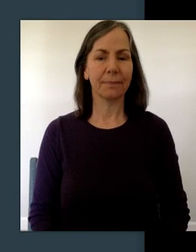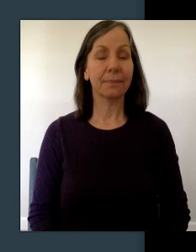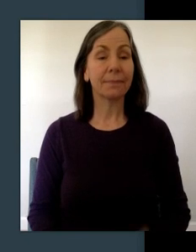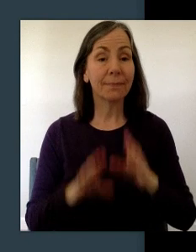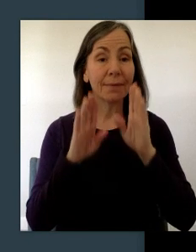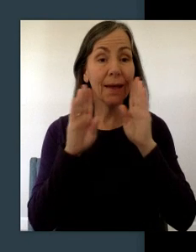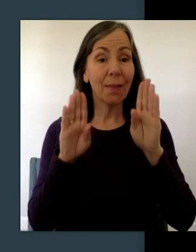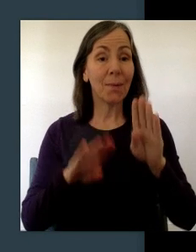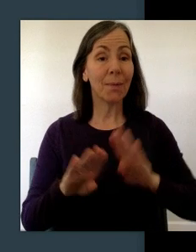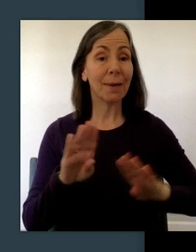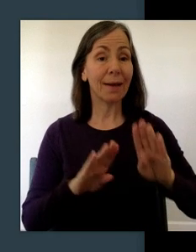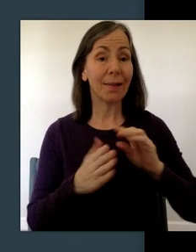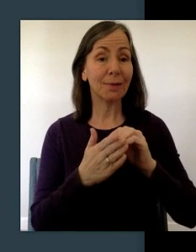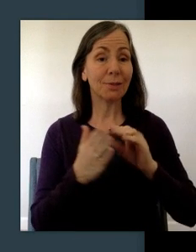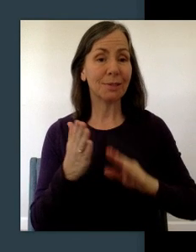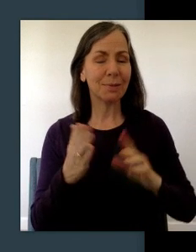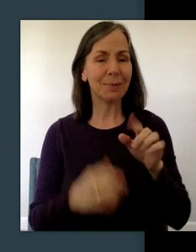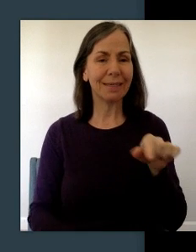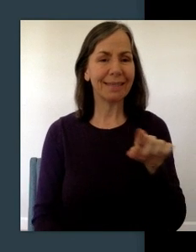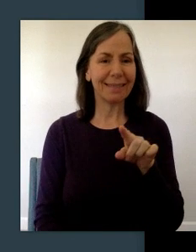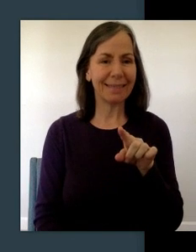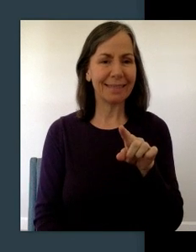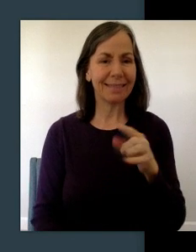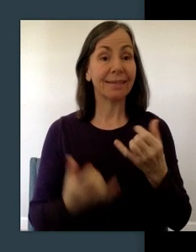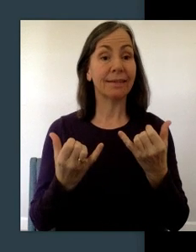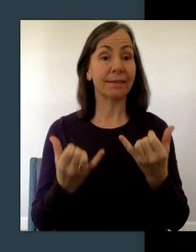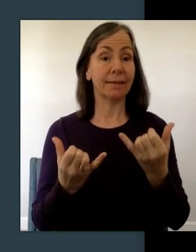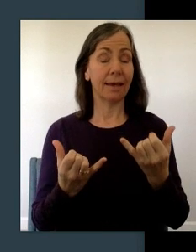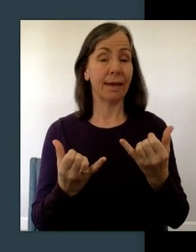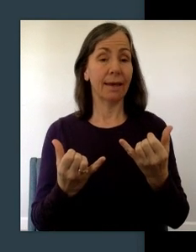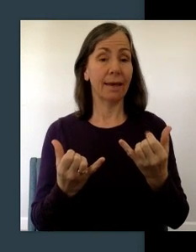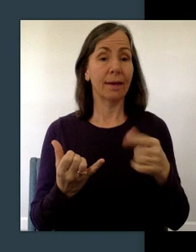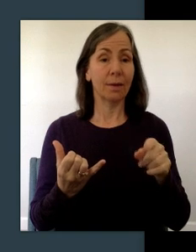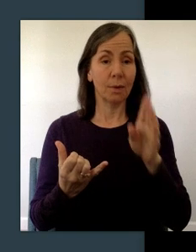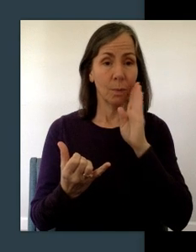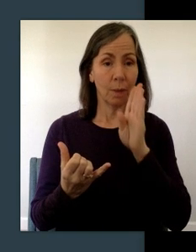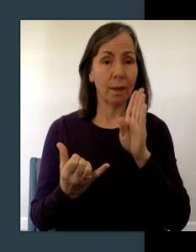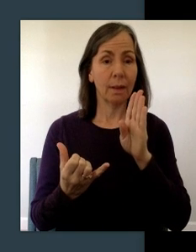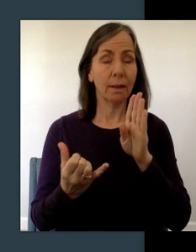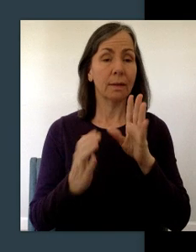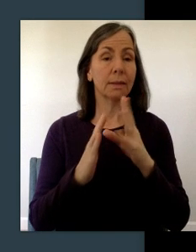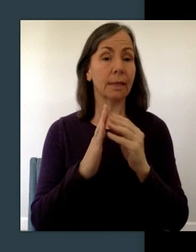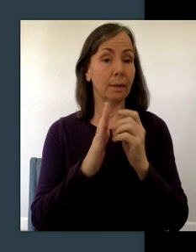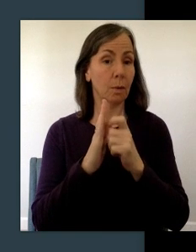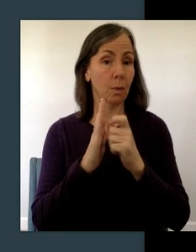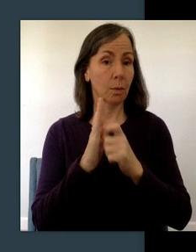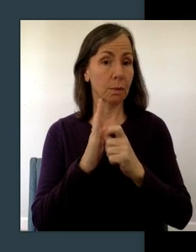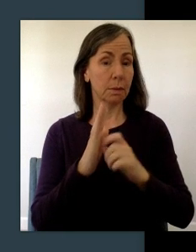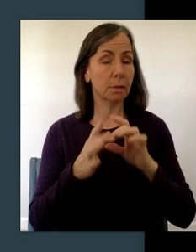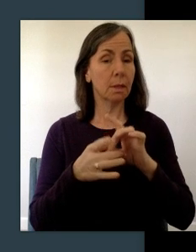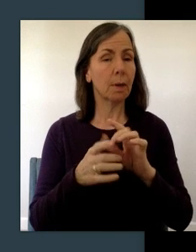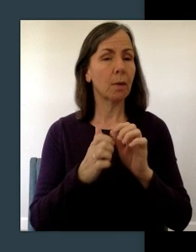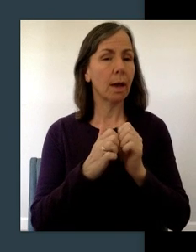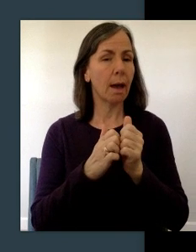Hello, biology students. Today you are going to be taking notes on